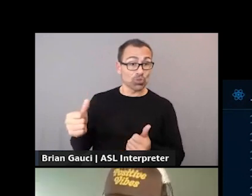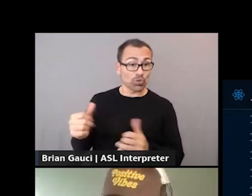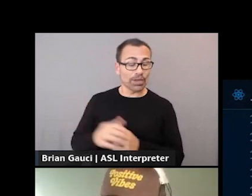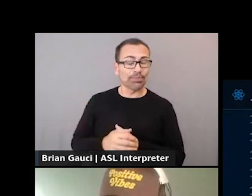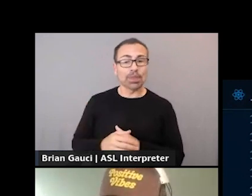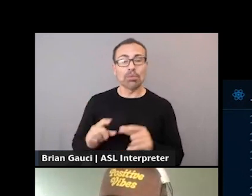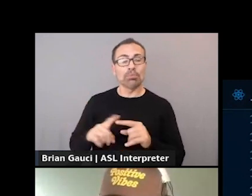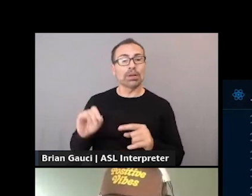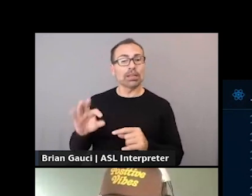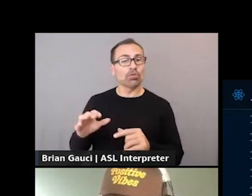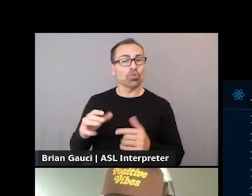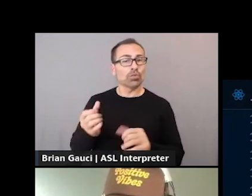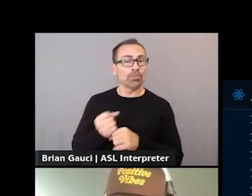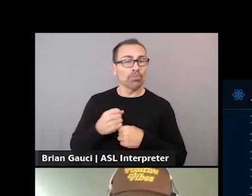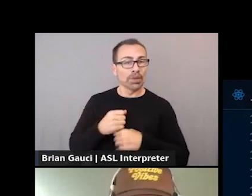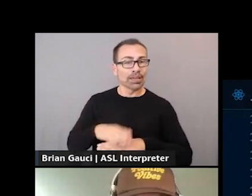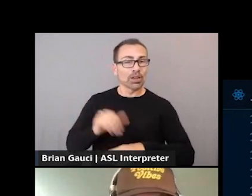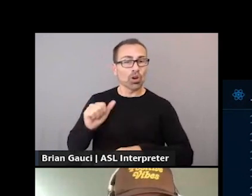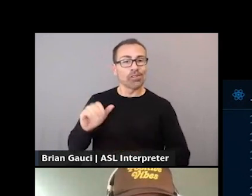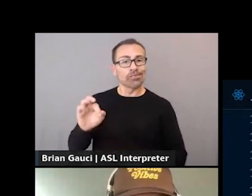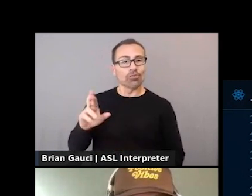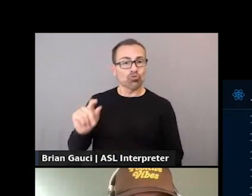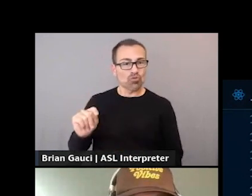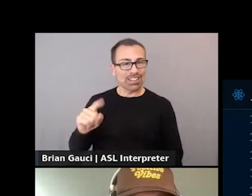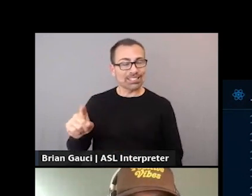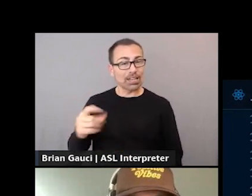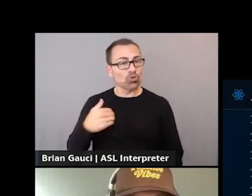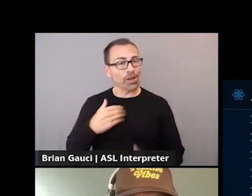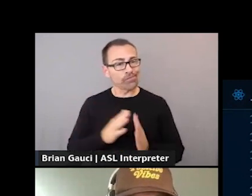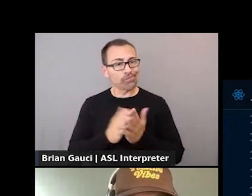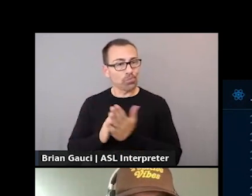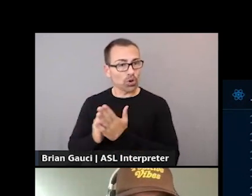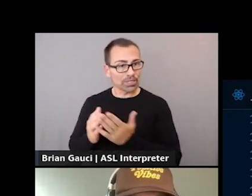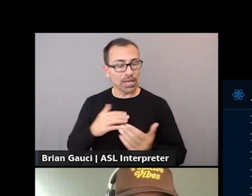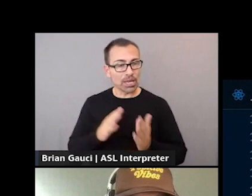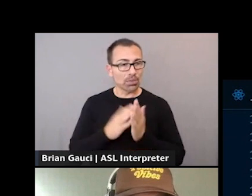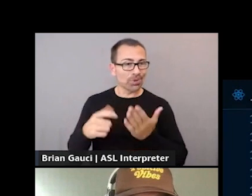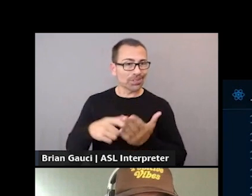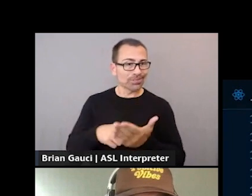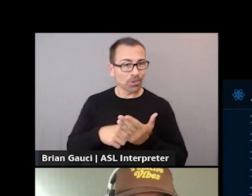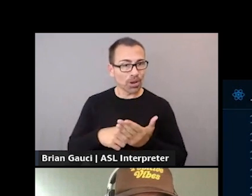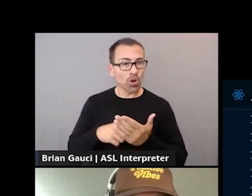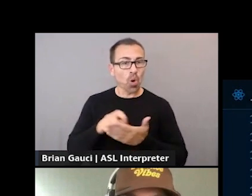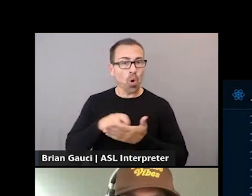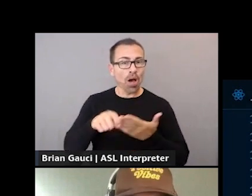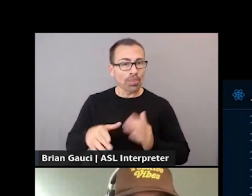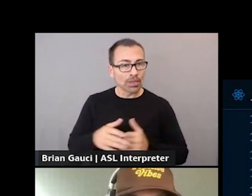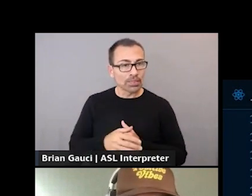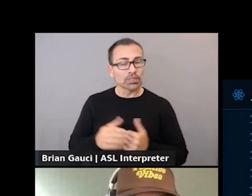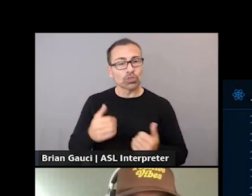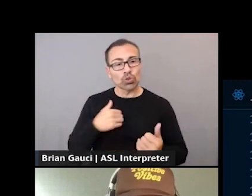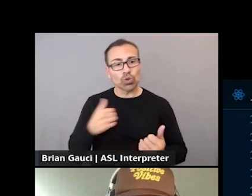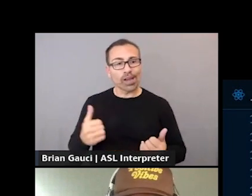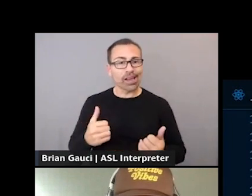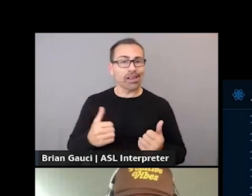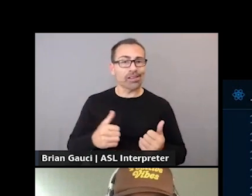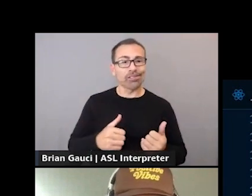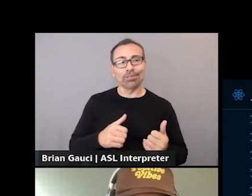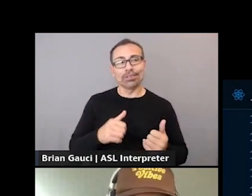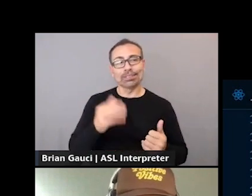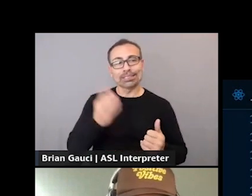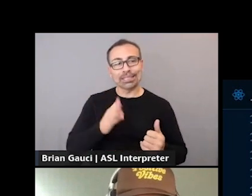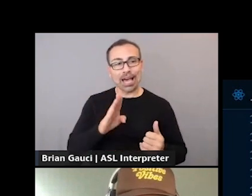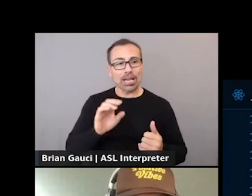and those books need authors, what you typically end up with is a very common looking endpoint /books/authors. And then you